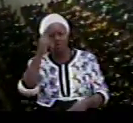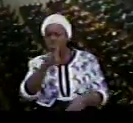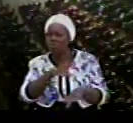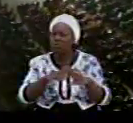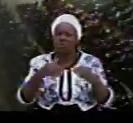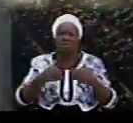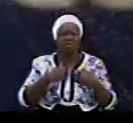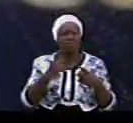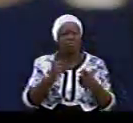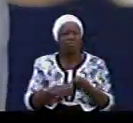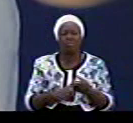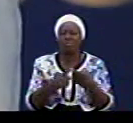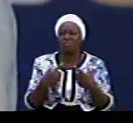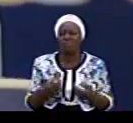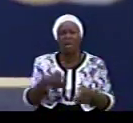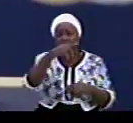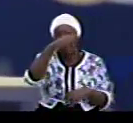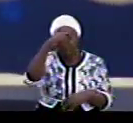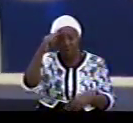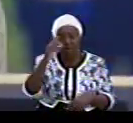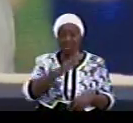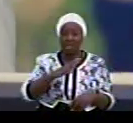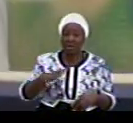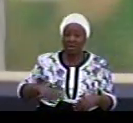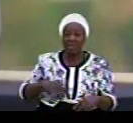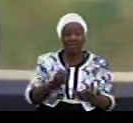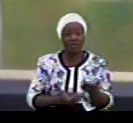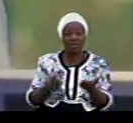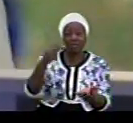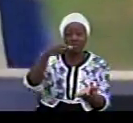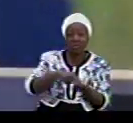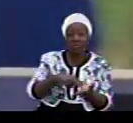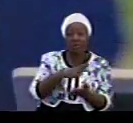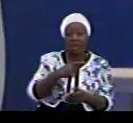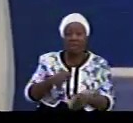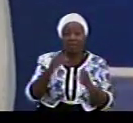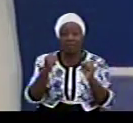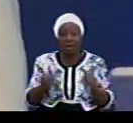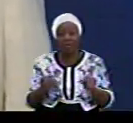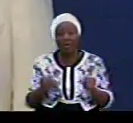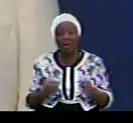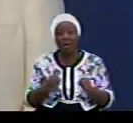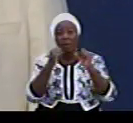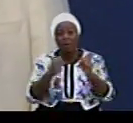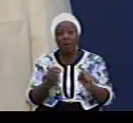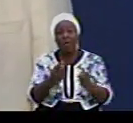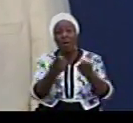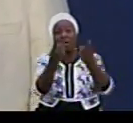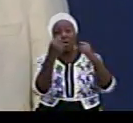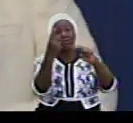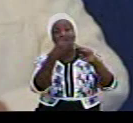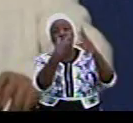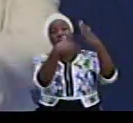Because Christ, the resurrection and the power came from heaven,